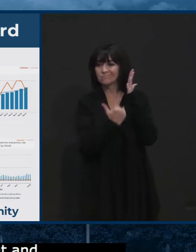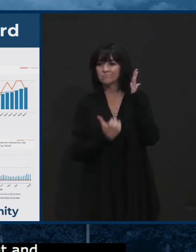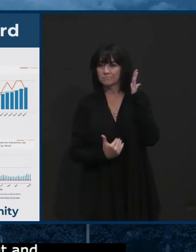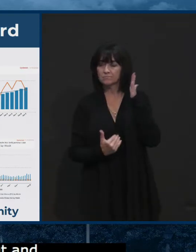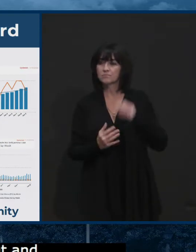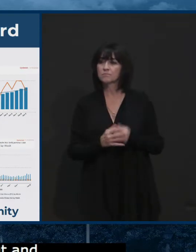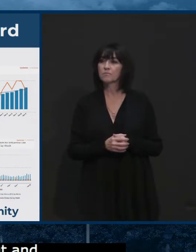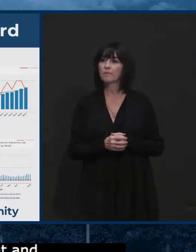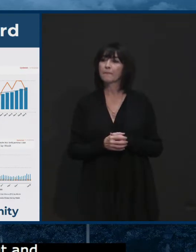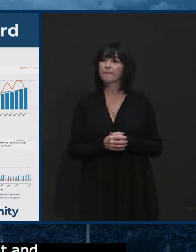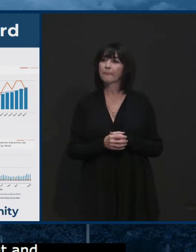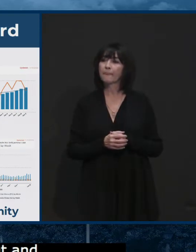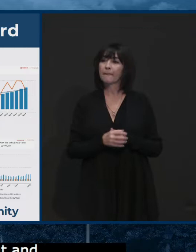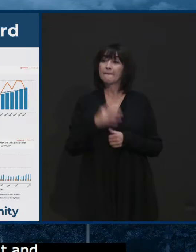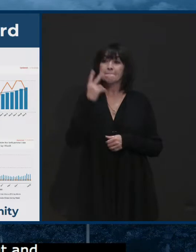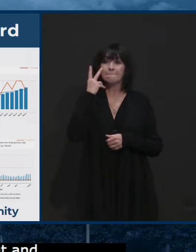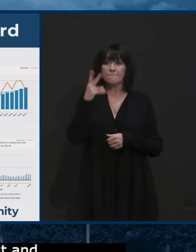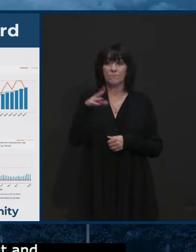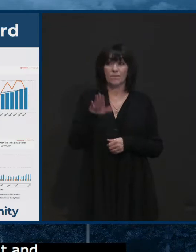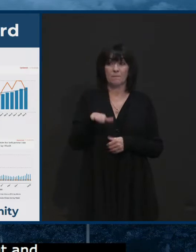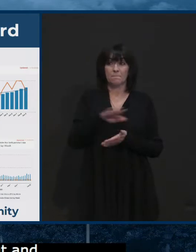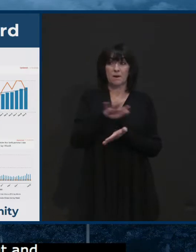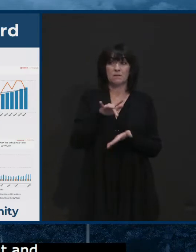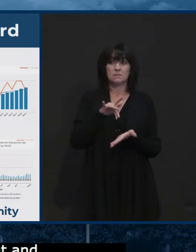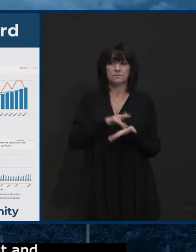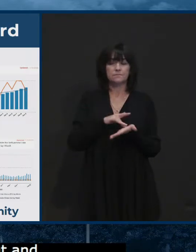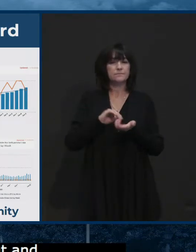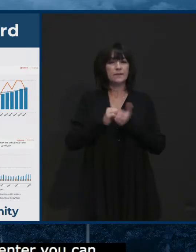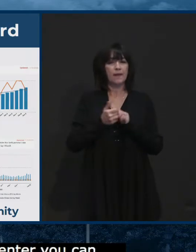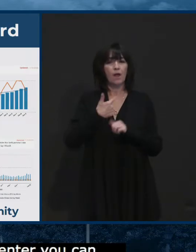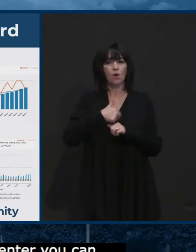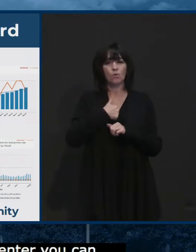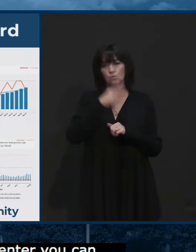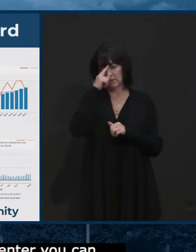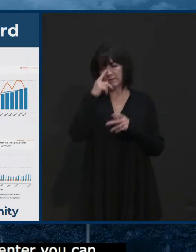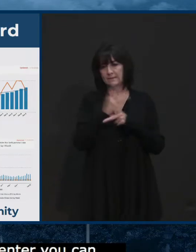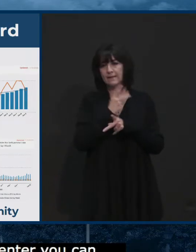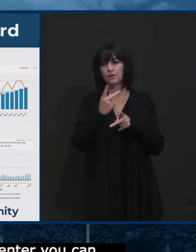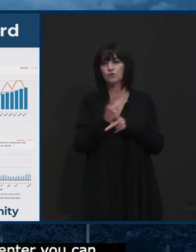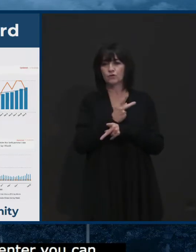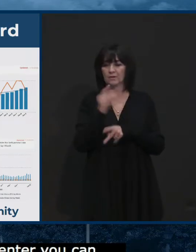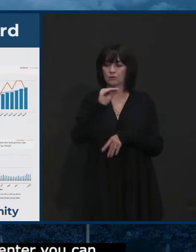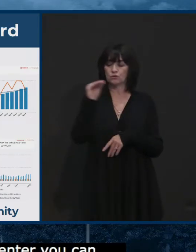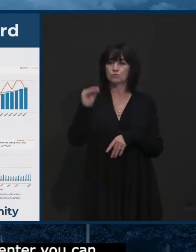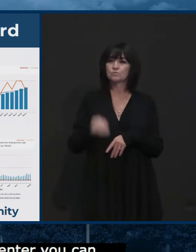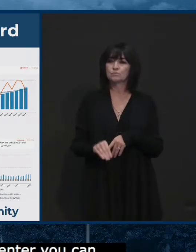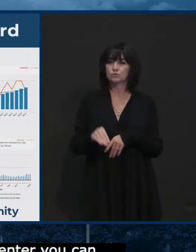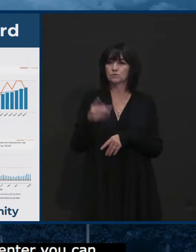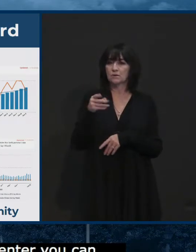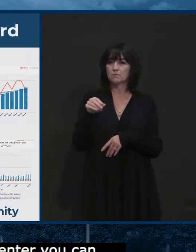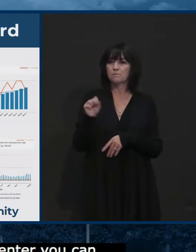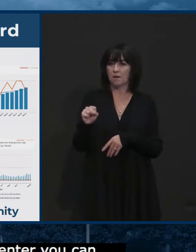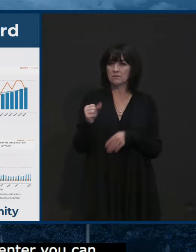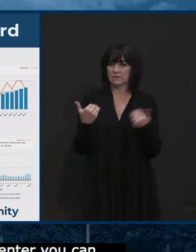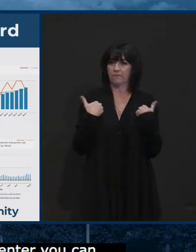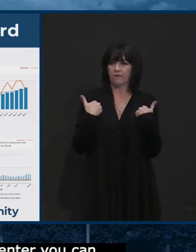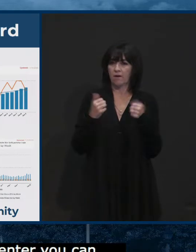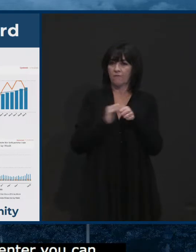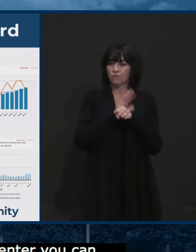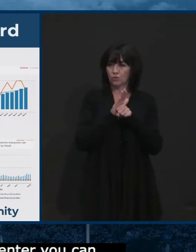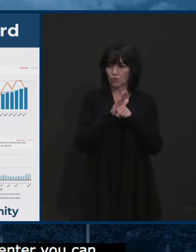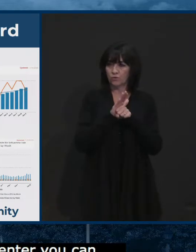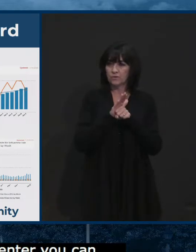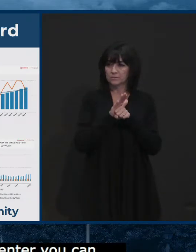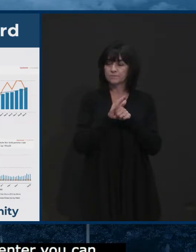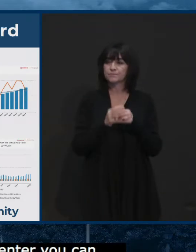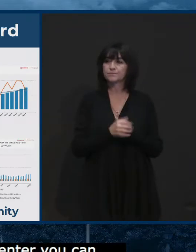two ways of calculating percent positives. The far left with the persons tested, meaning